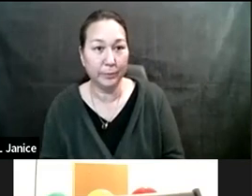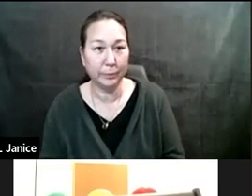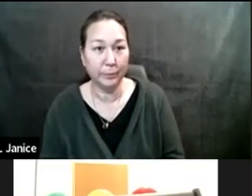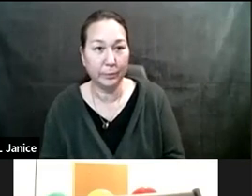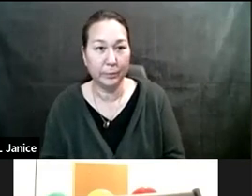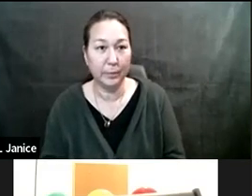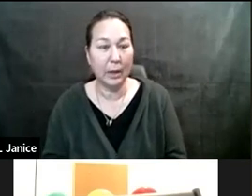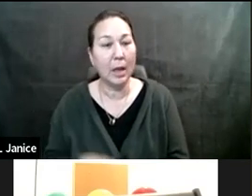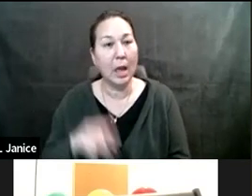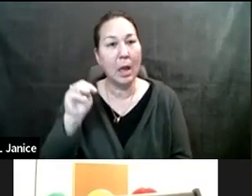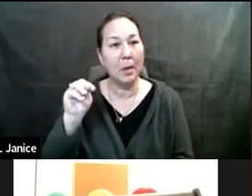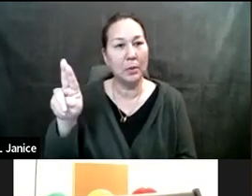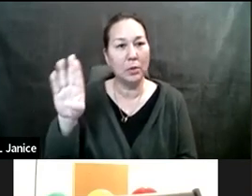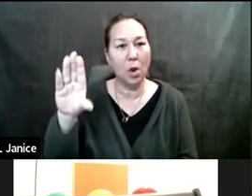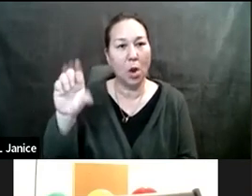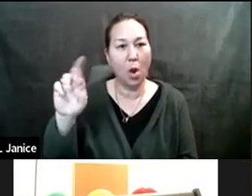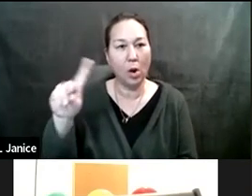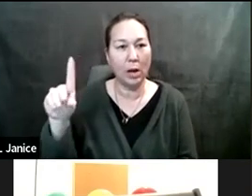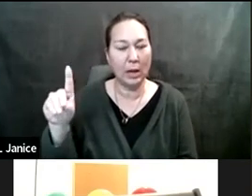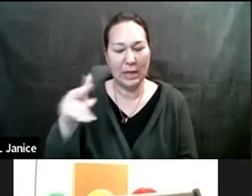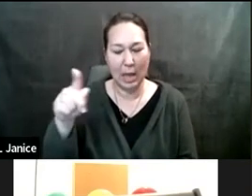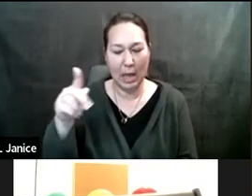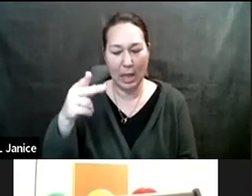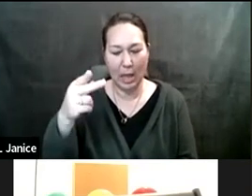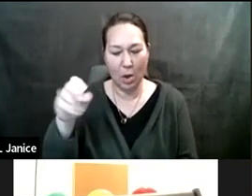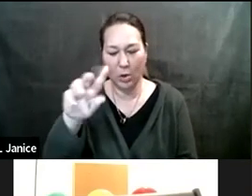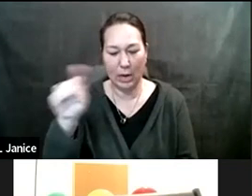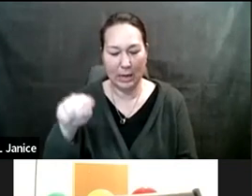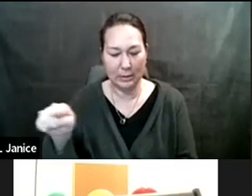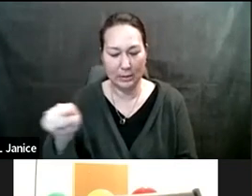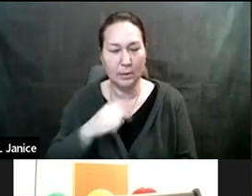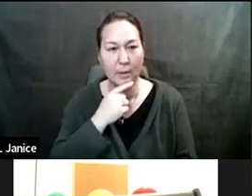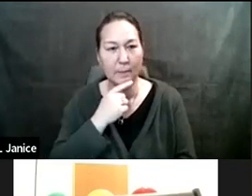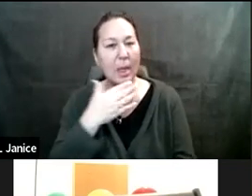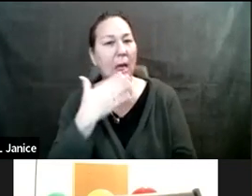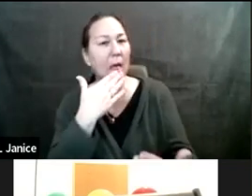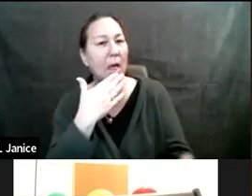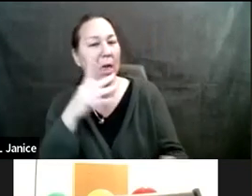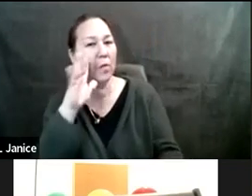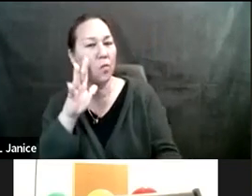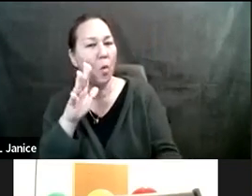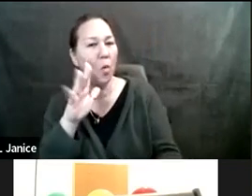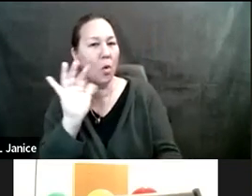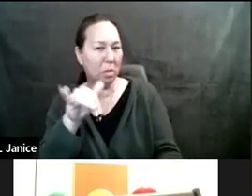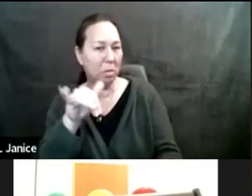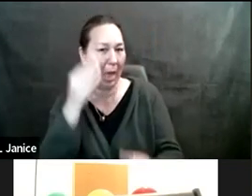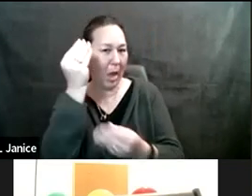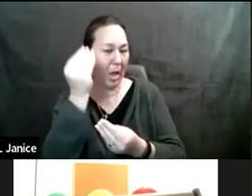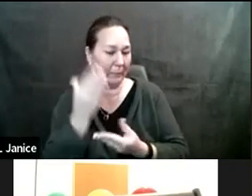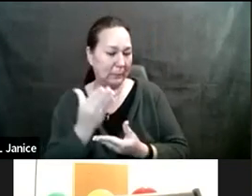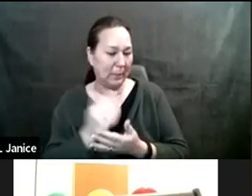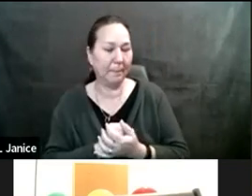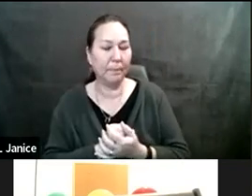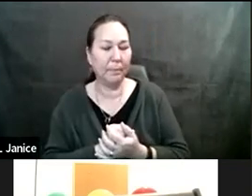Mr Carnet Hernandez thank you so much for the update I want to Echo um